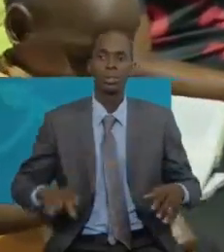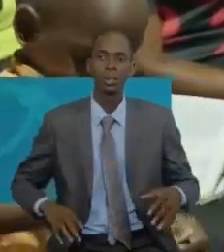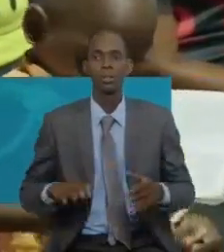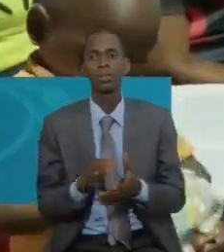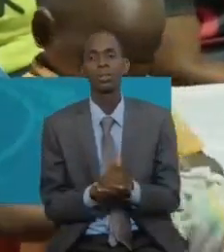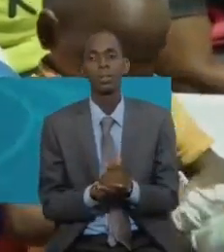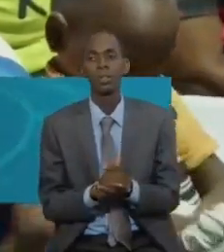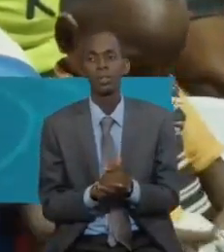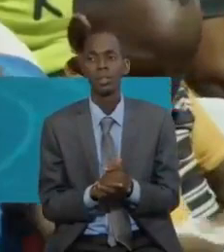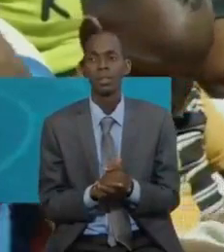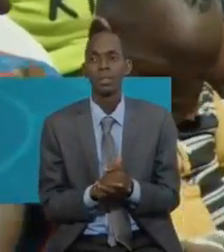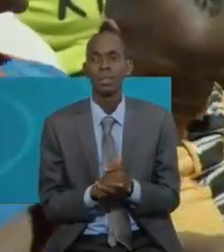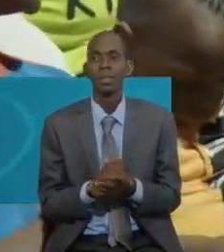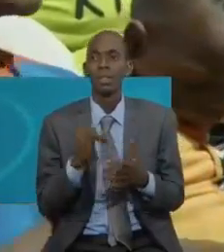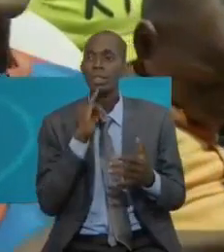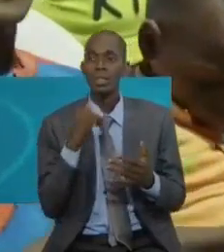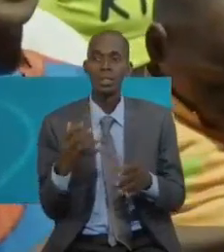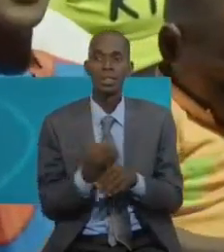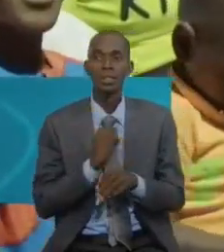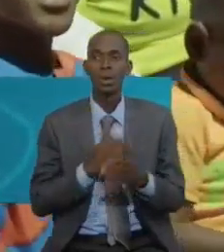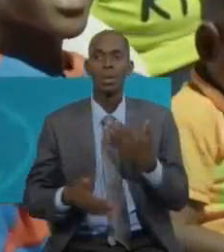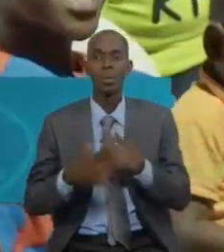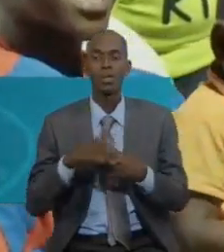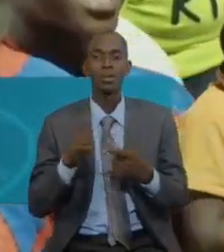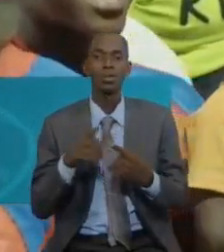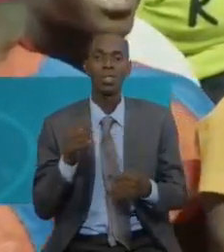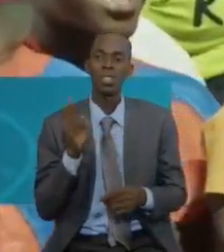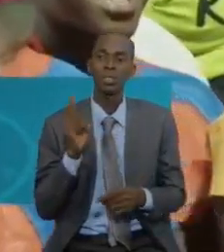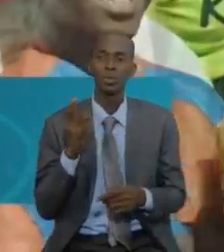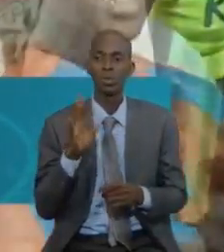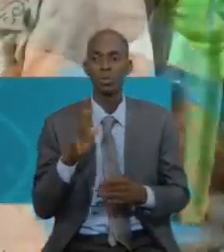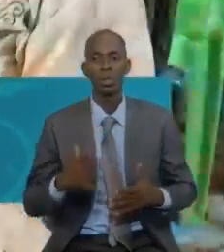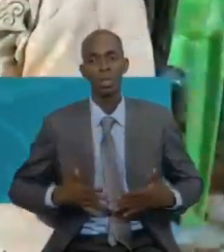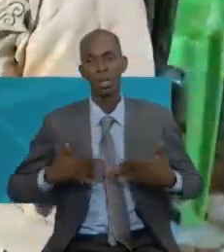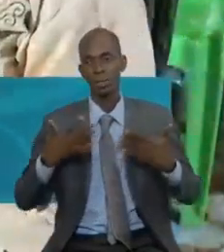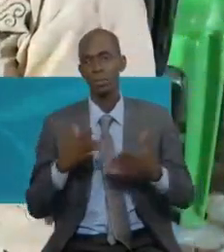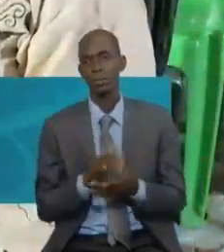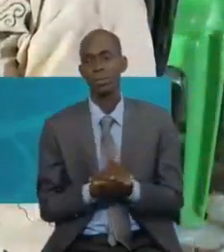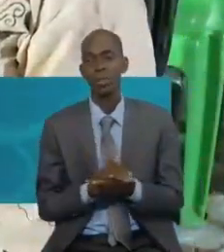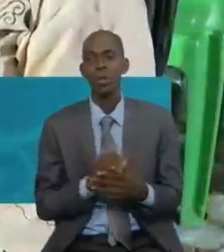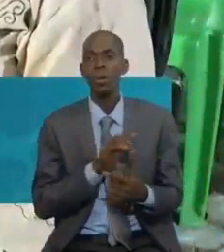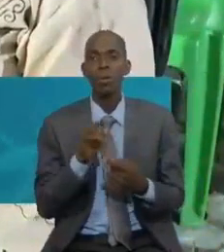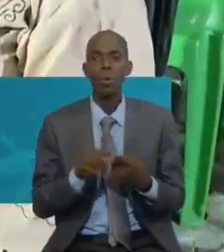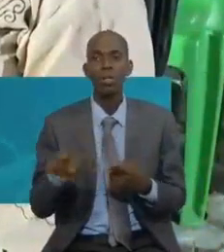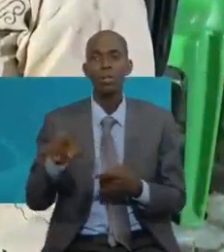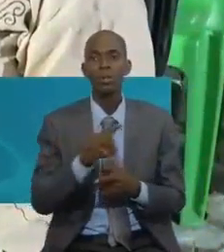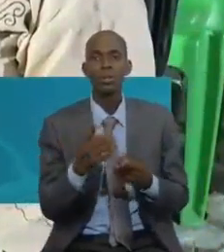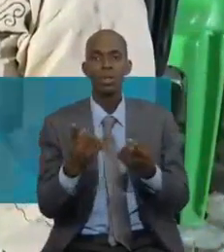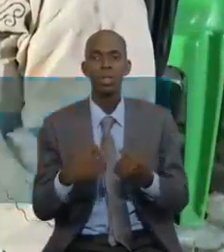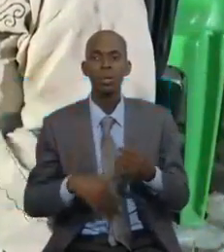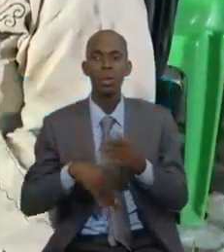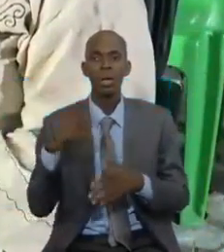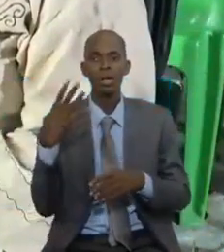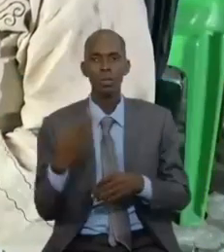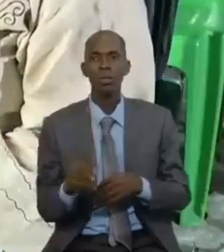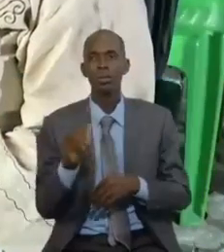It's taking us back to the history of your life. When you came out of Adam and